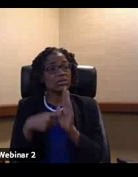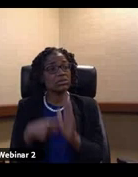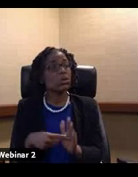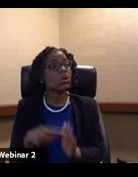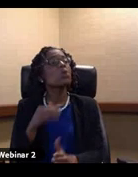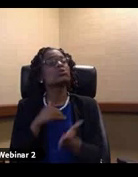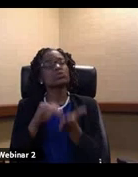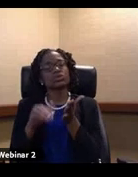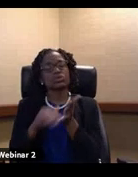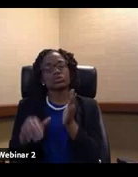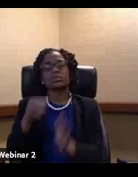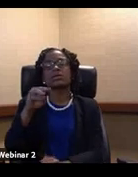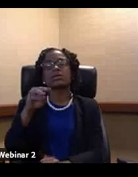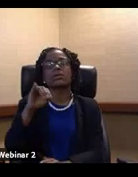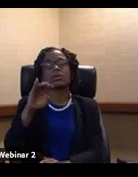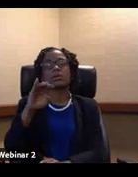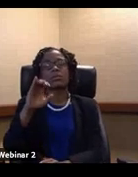continue.